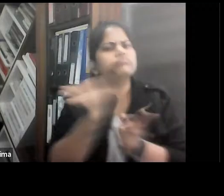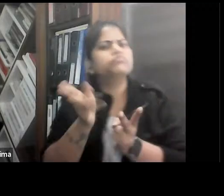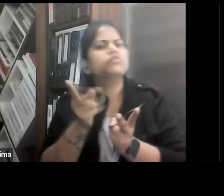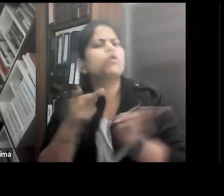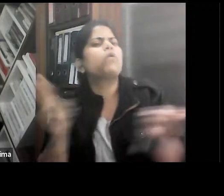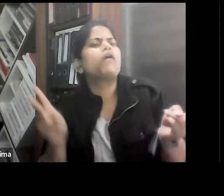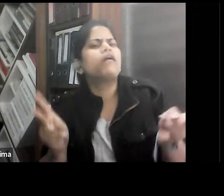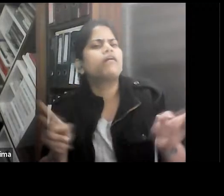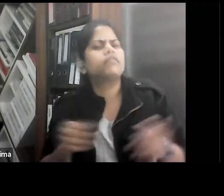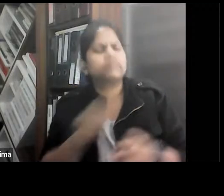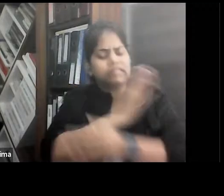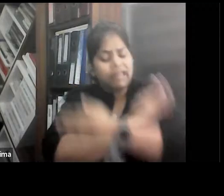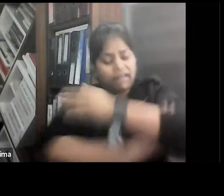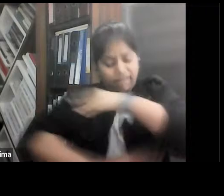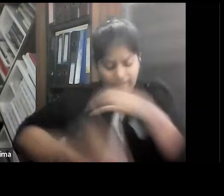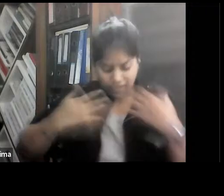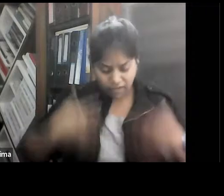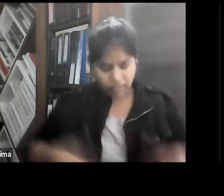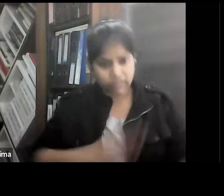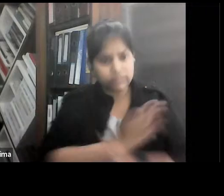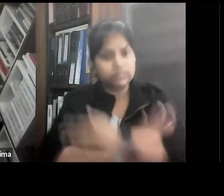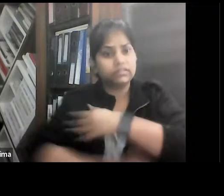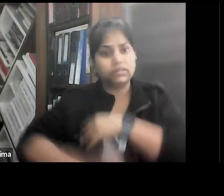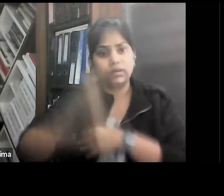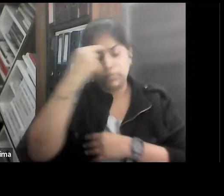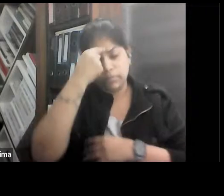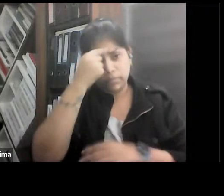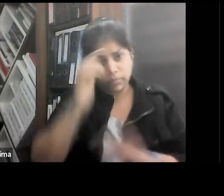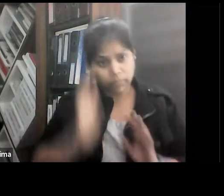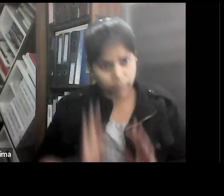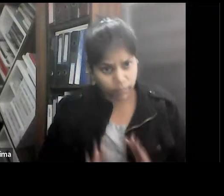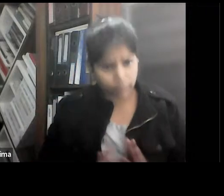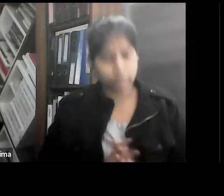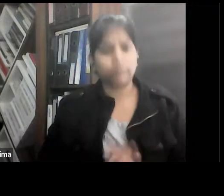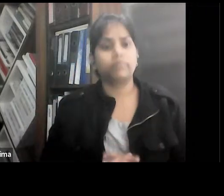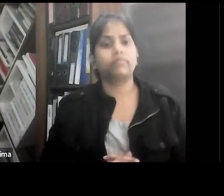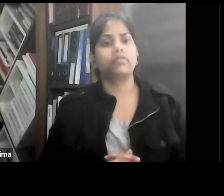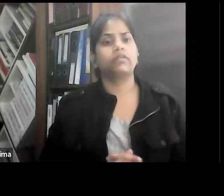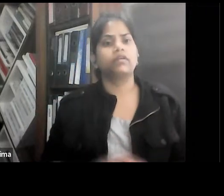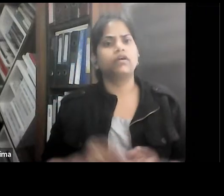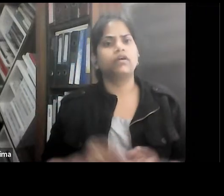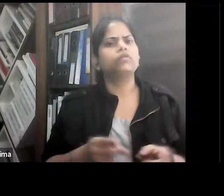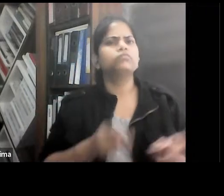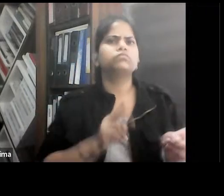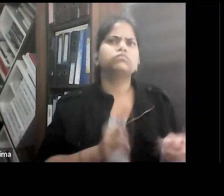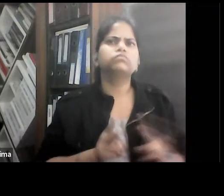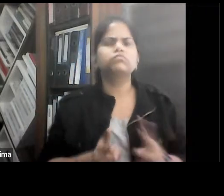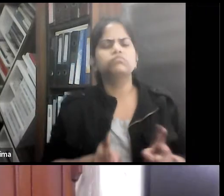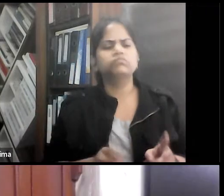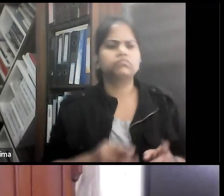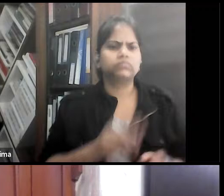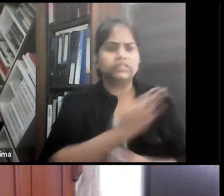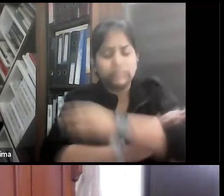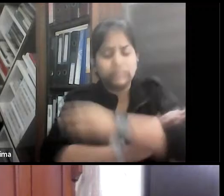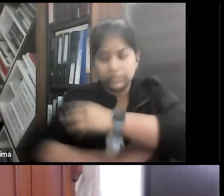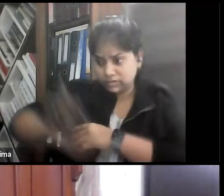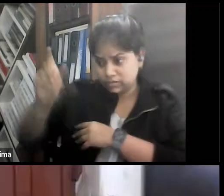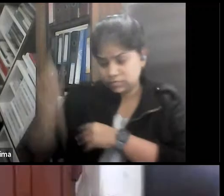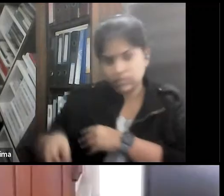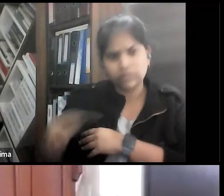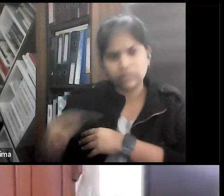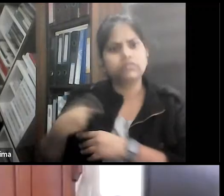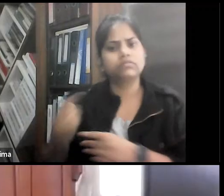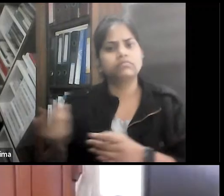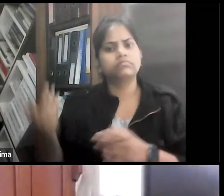the expectation is raised from an ordinary disabled person to become like that, become something